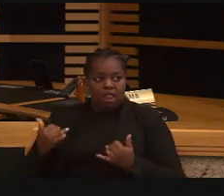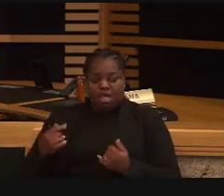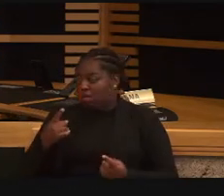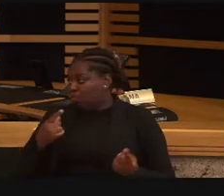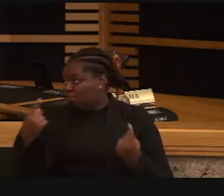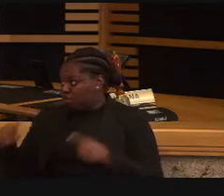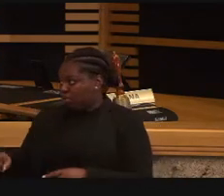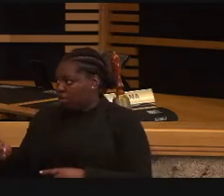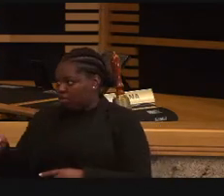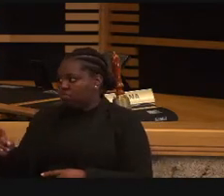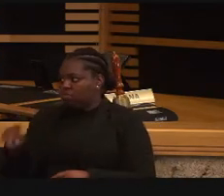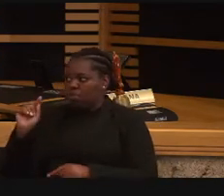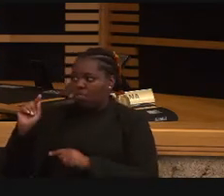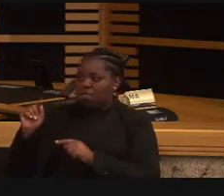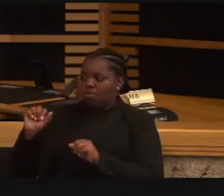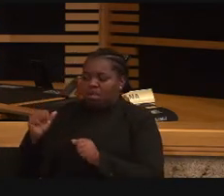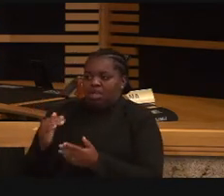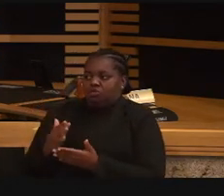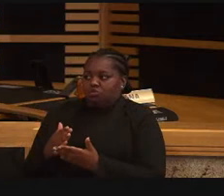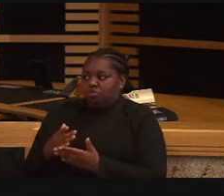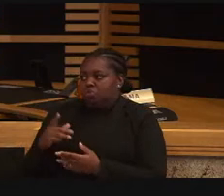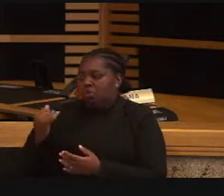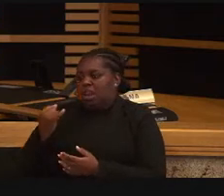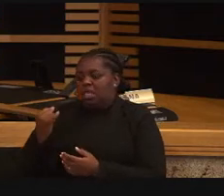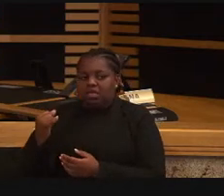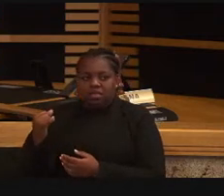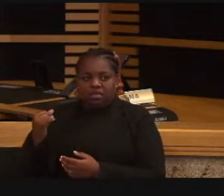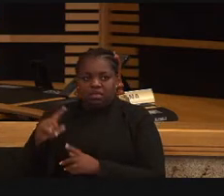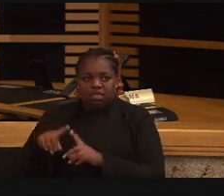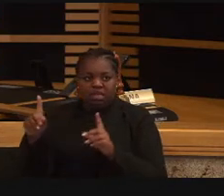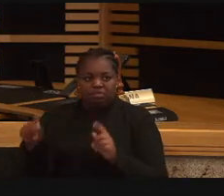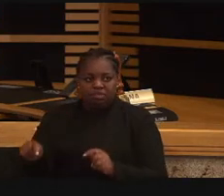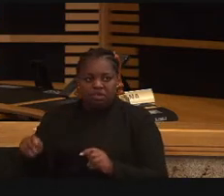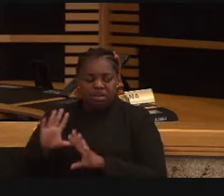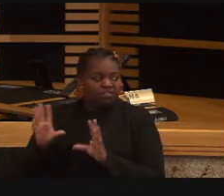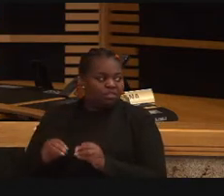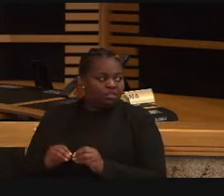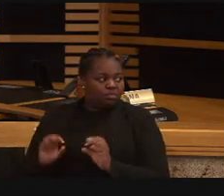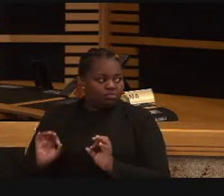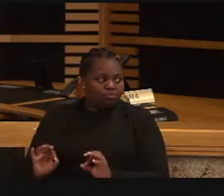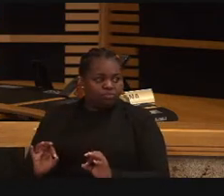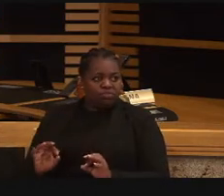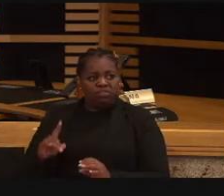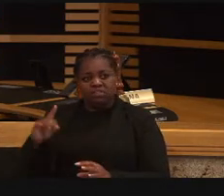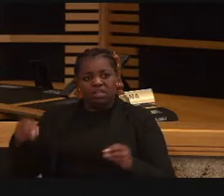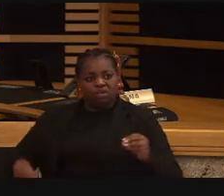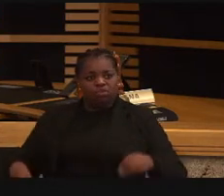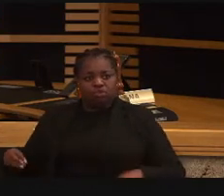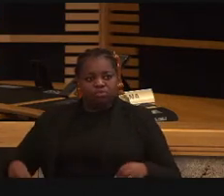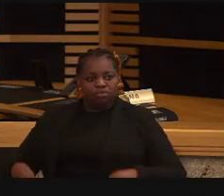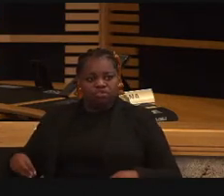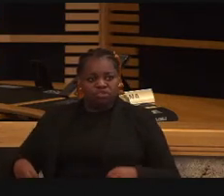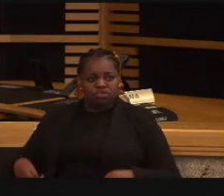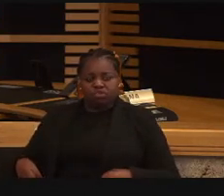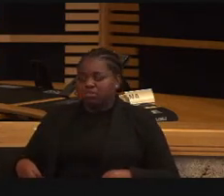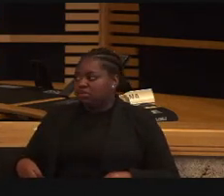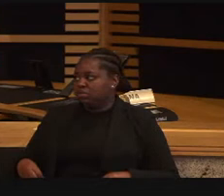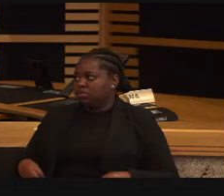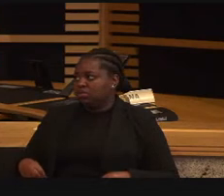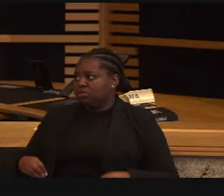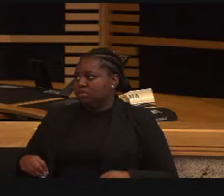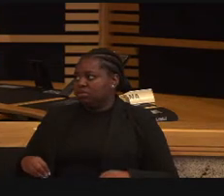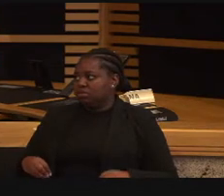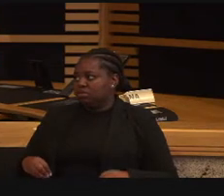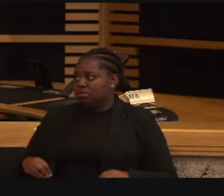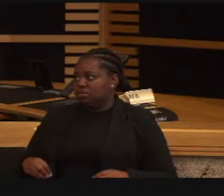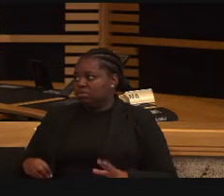and depict Western Cape as if it is the province that you have to look into. The Corruption Watch. Check the corrupt, no,